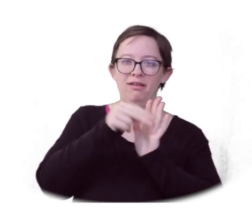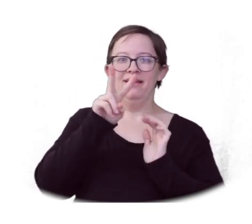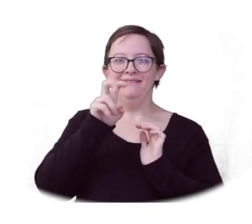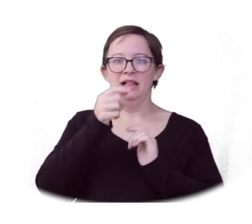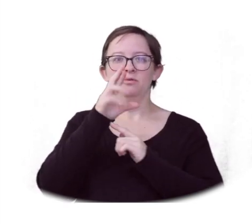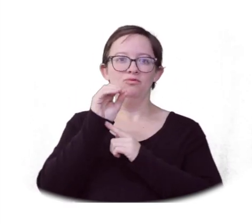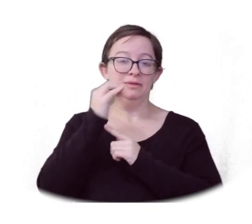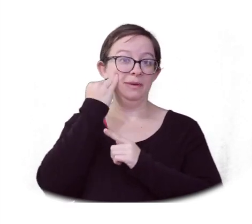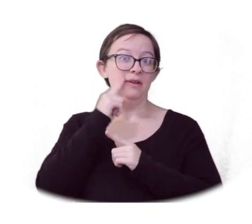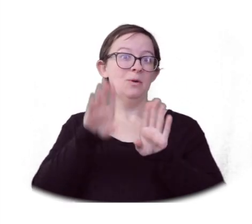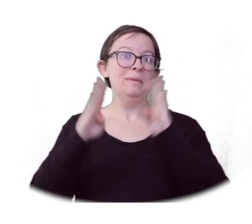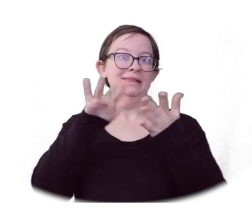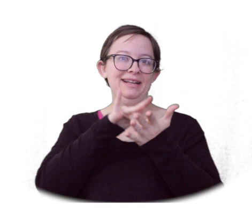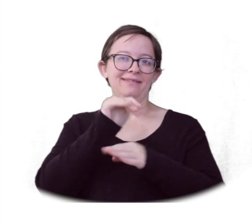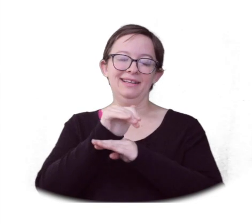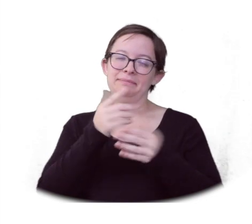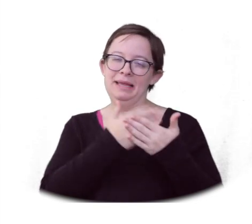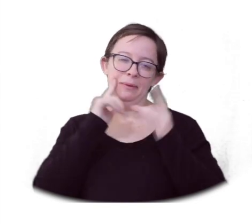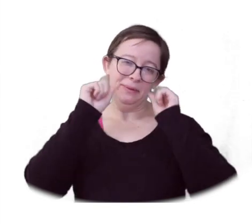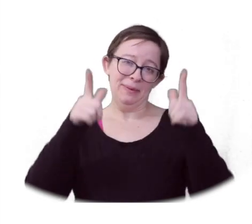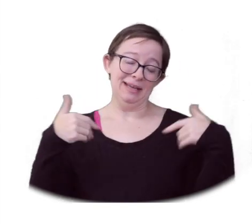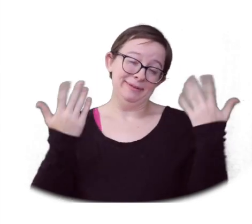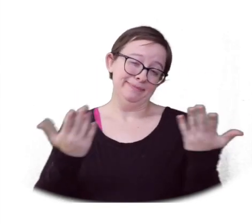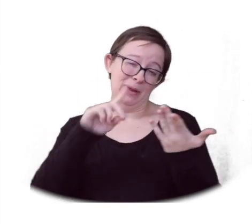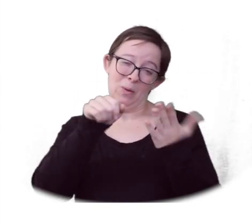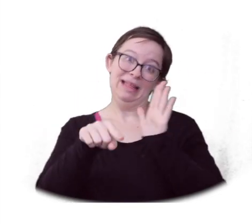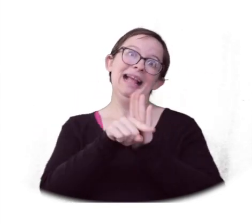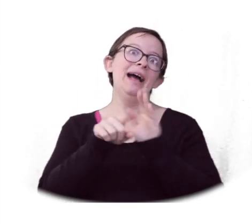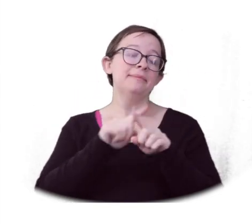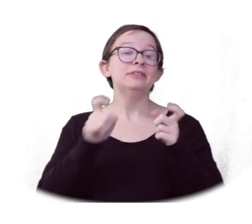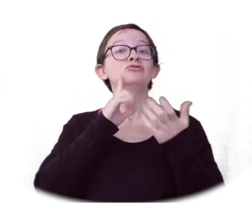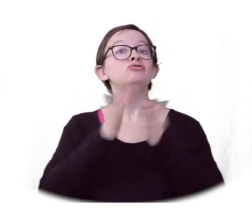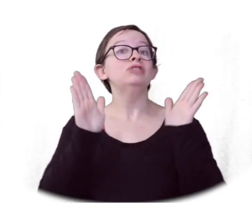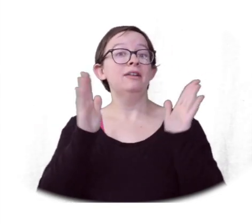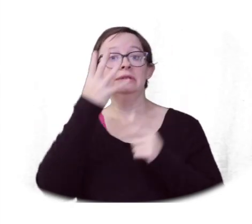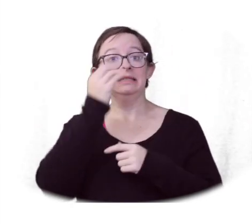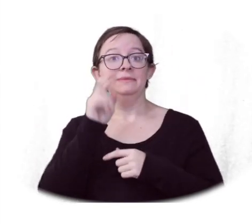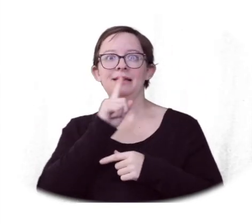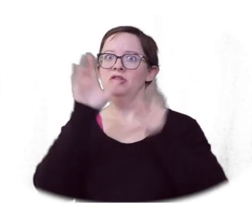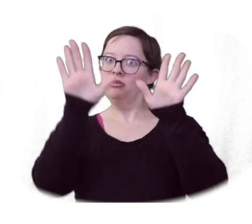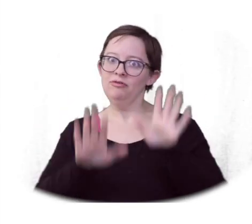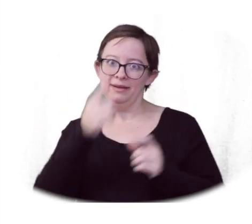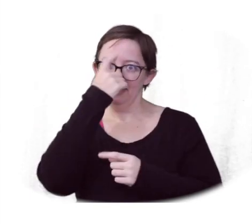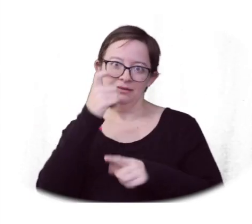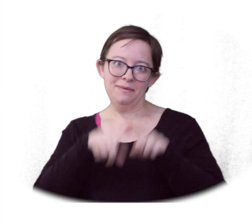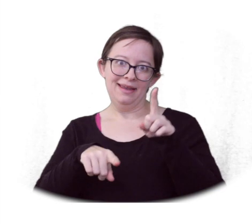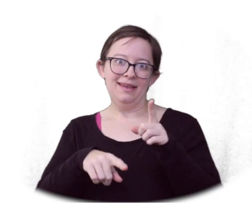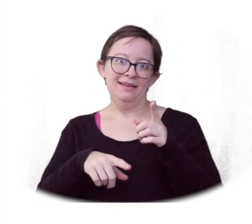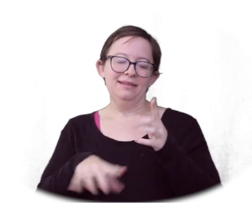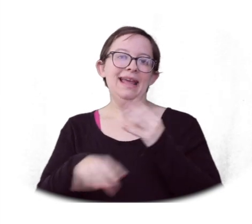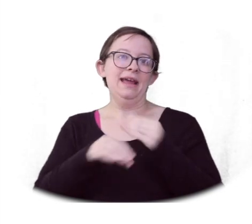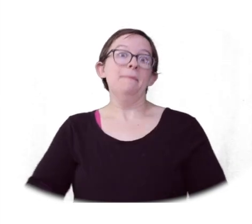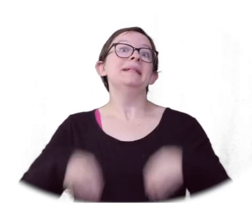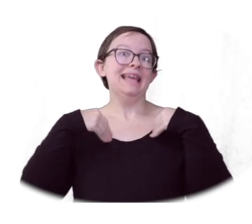these are Velcro. So if you have to open it in the middle of the night, baby gonna wake up. So that's the only bad thing. But in general, these sleep sacks are great because you can't